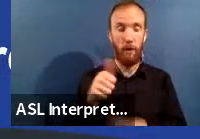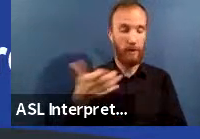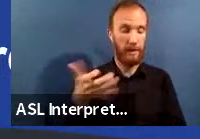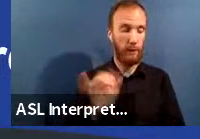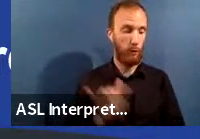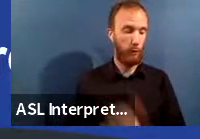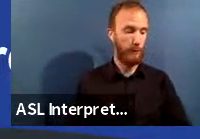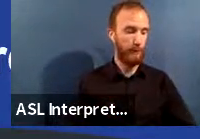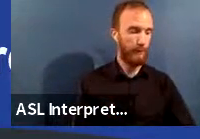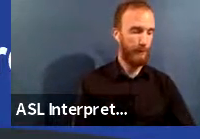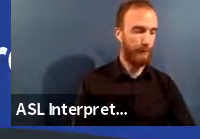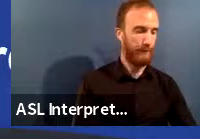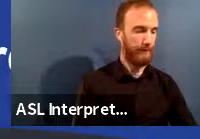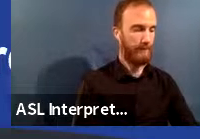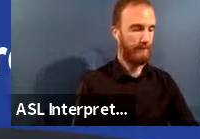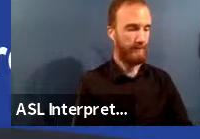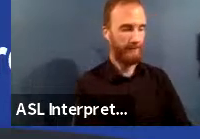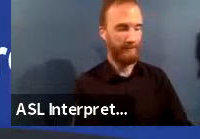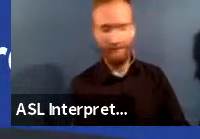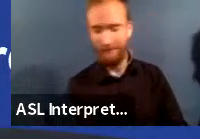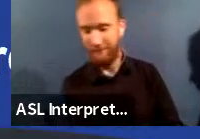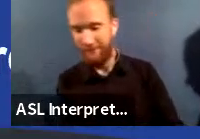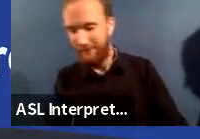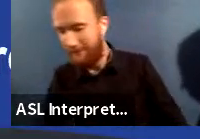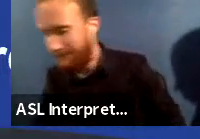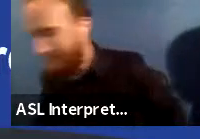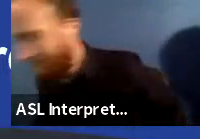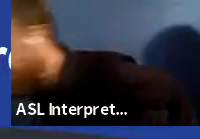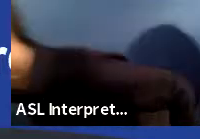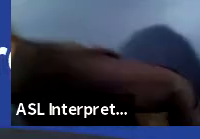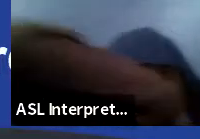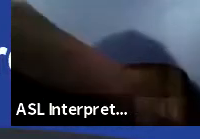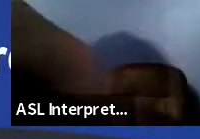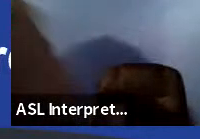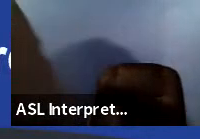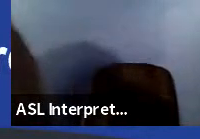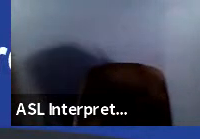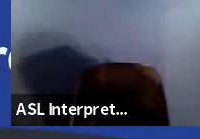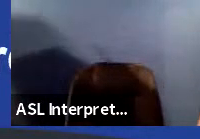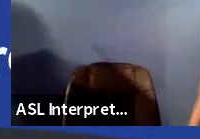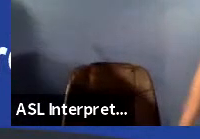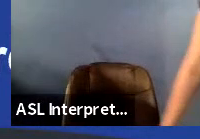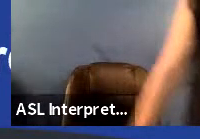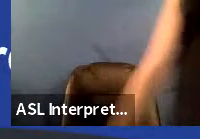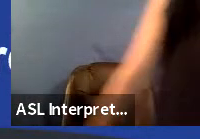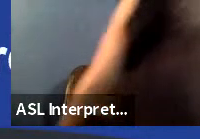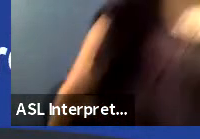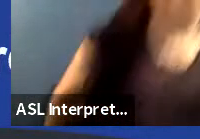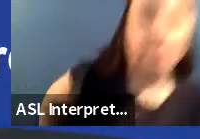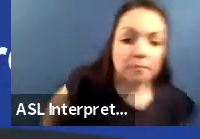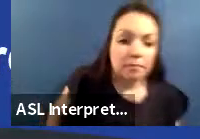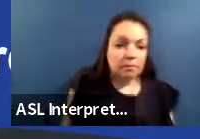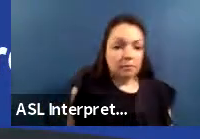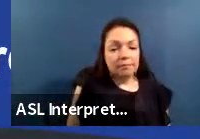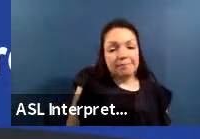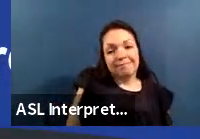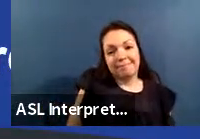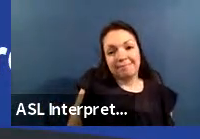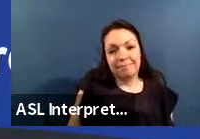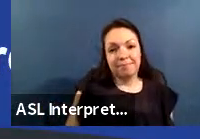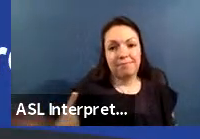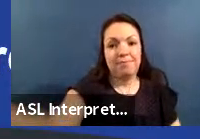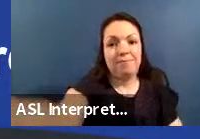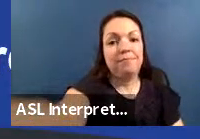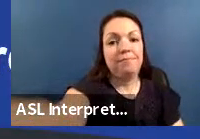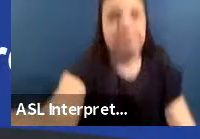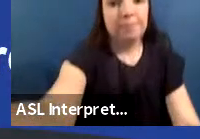athletic resources such as stadiums, athletic fields, and natatoriums provide CPS students with the